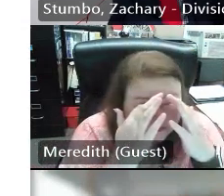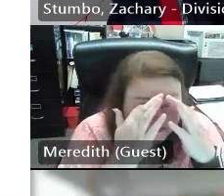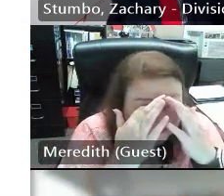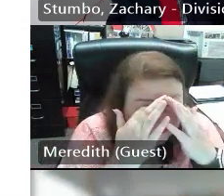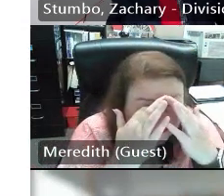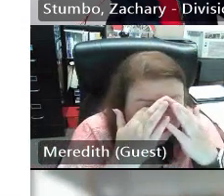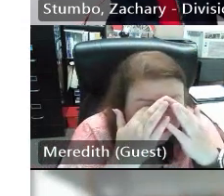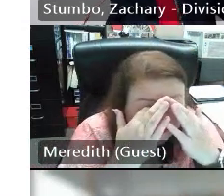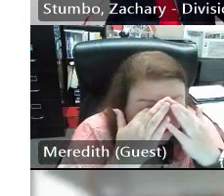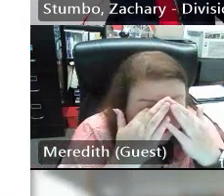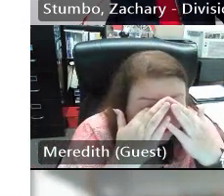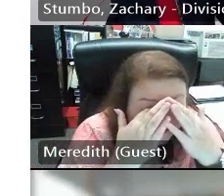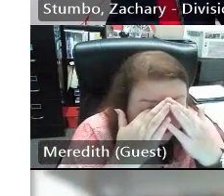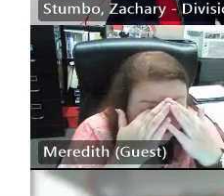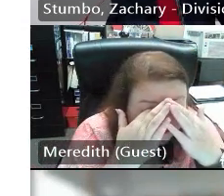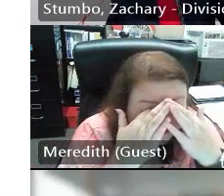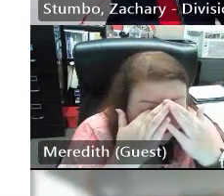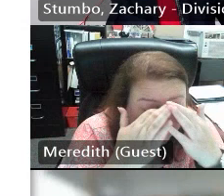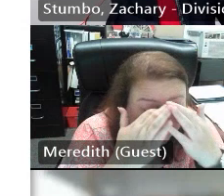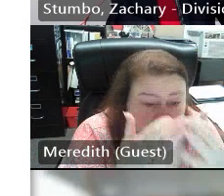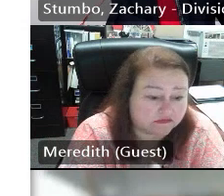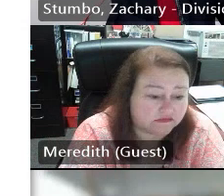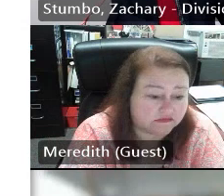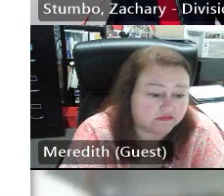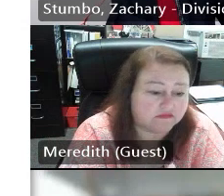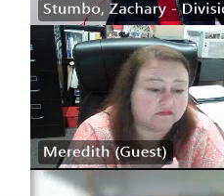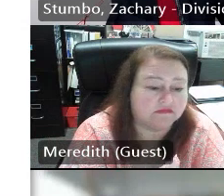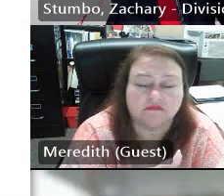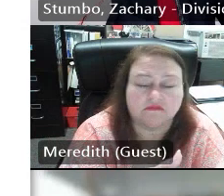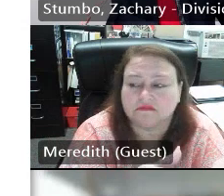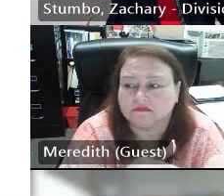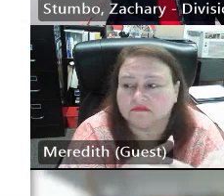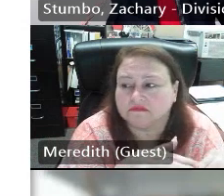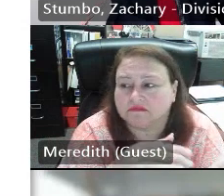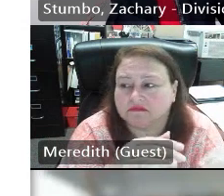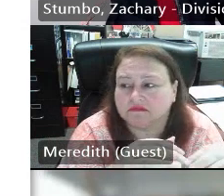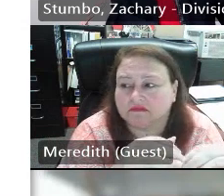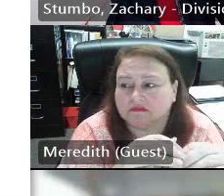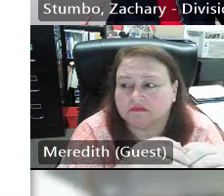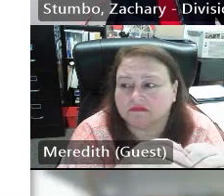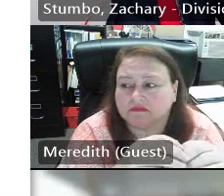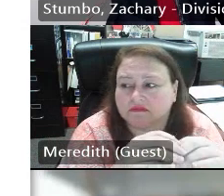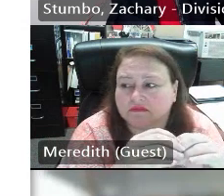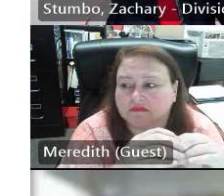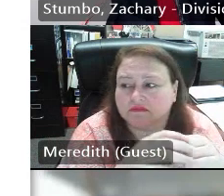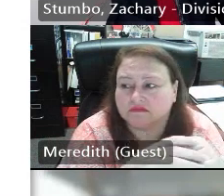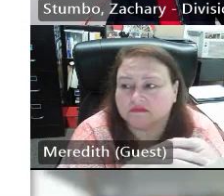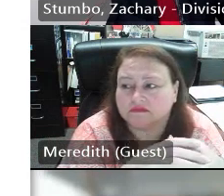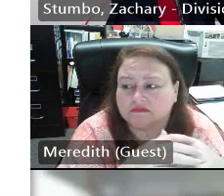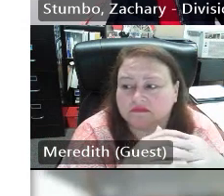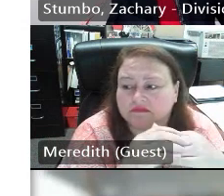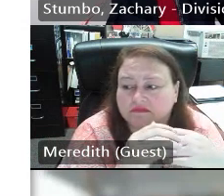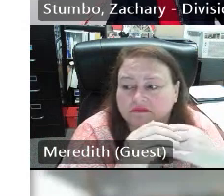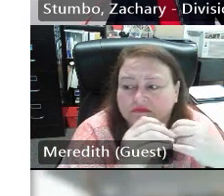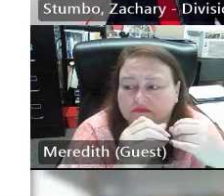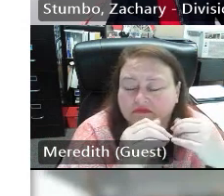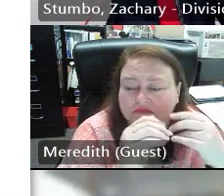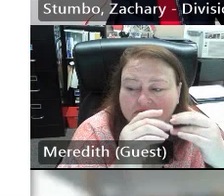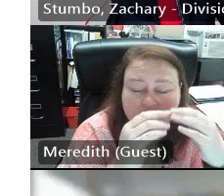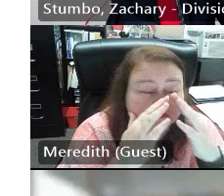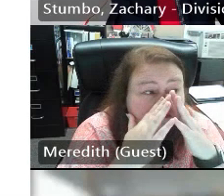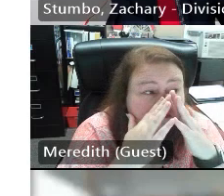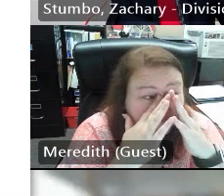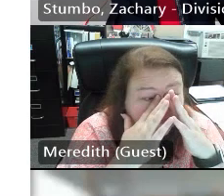district in California that is partnering with Motel 6, and they have a number of Motel 6 buildings within